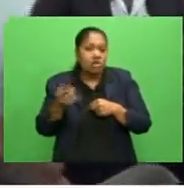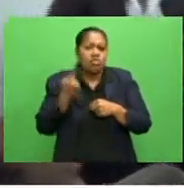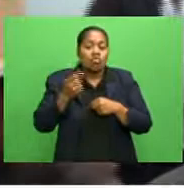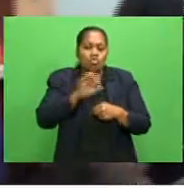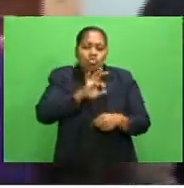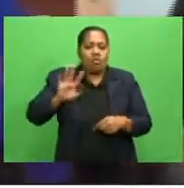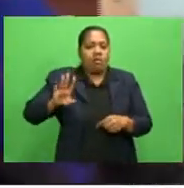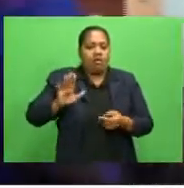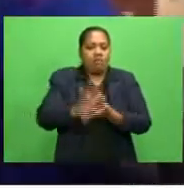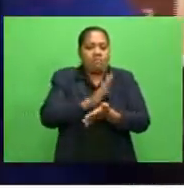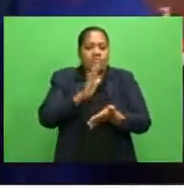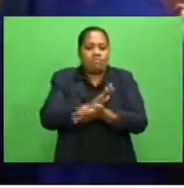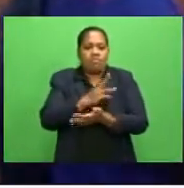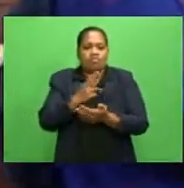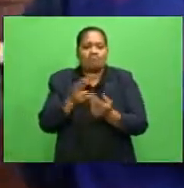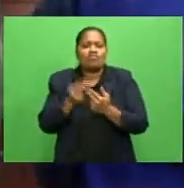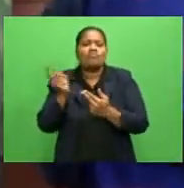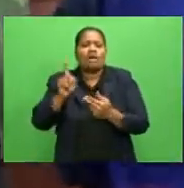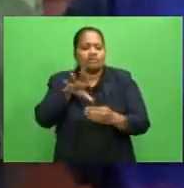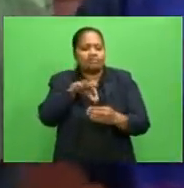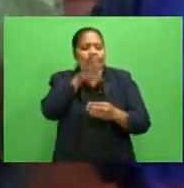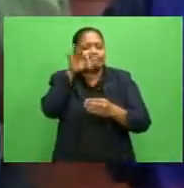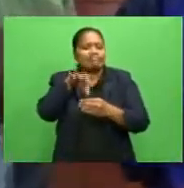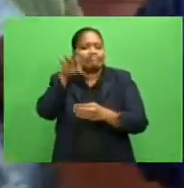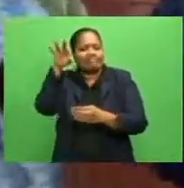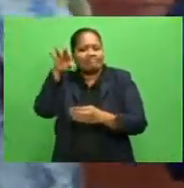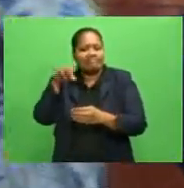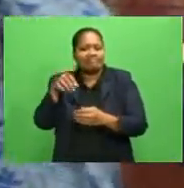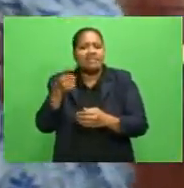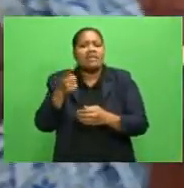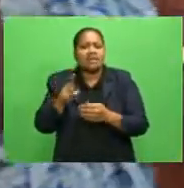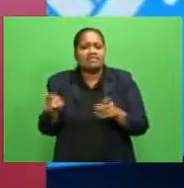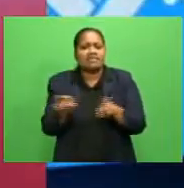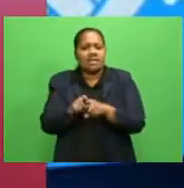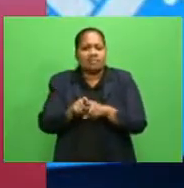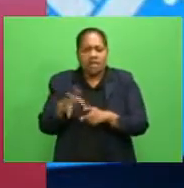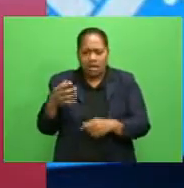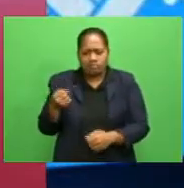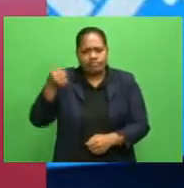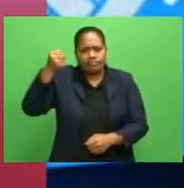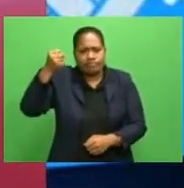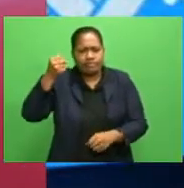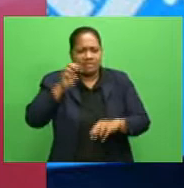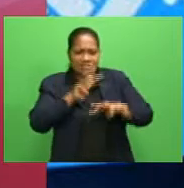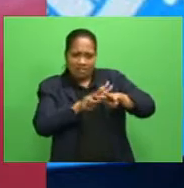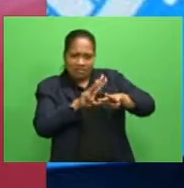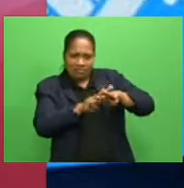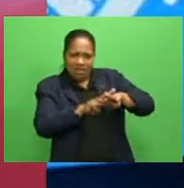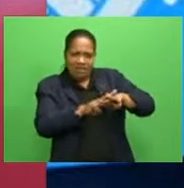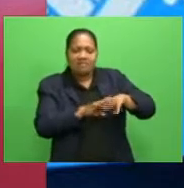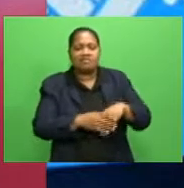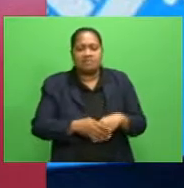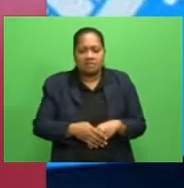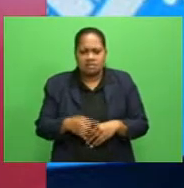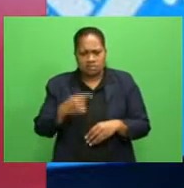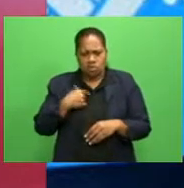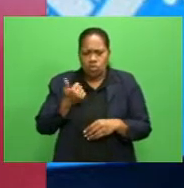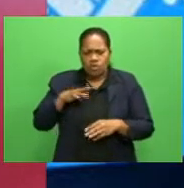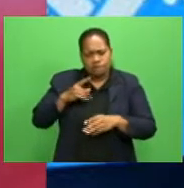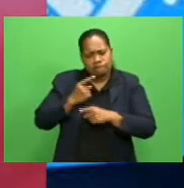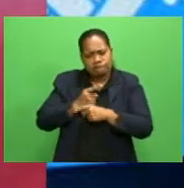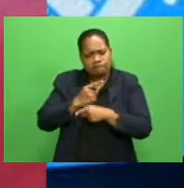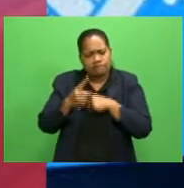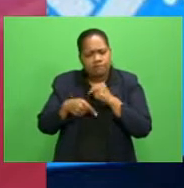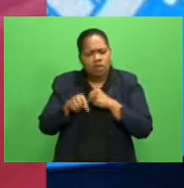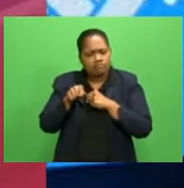with recent appointments and the direction that suspended SODELPA is taking. There are thoughts about that, but the logical thing is for